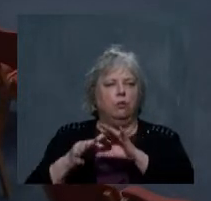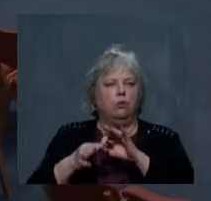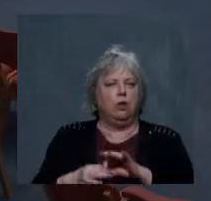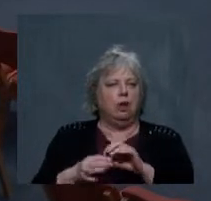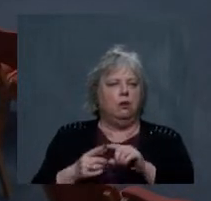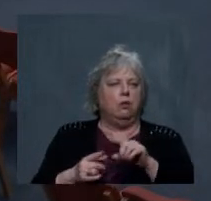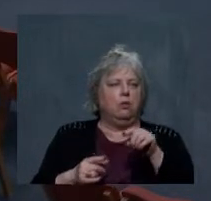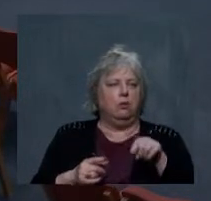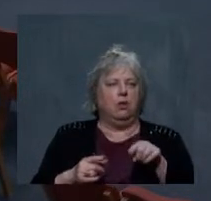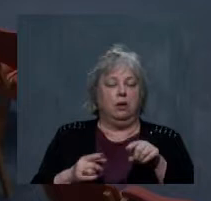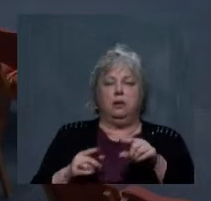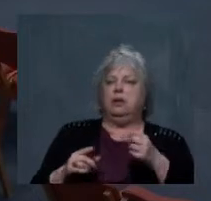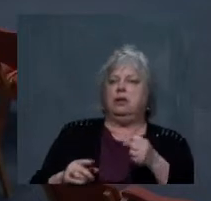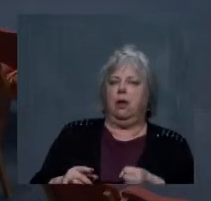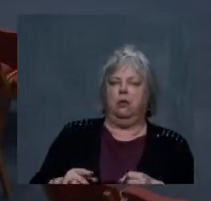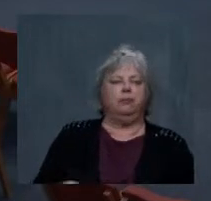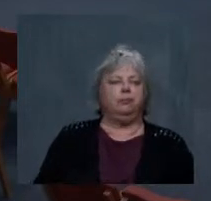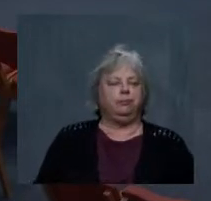South, yes.